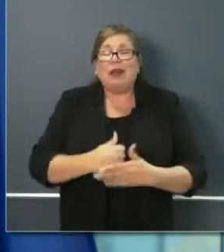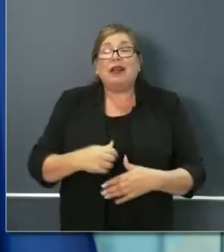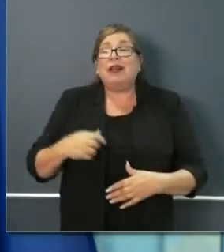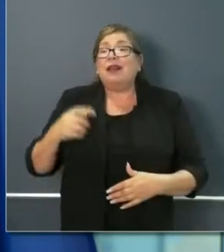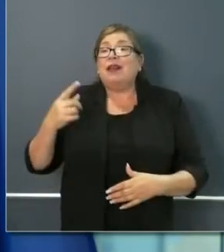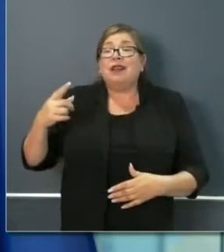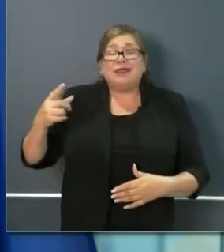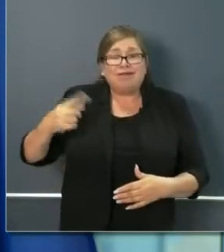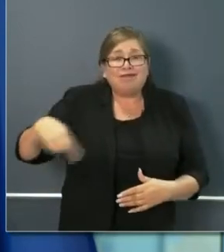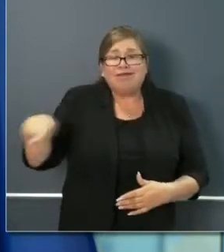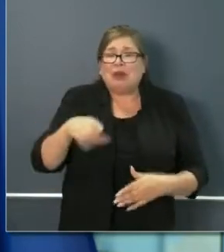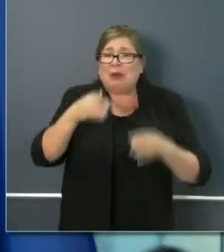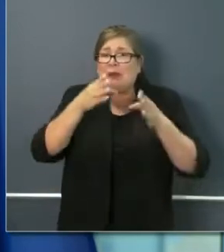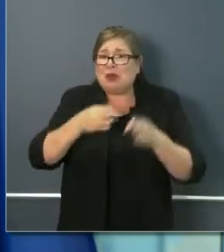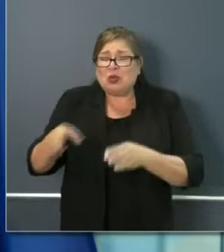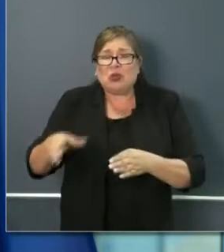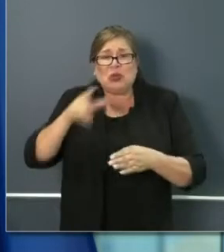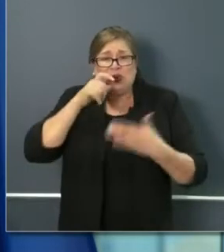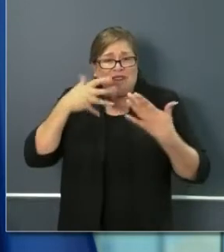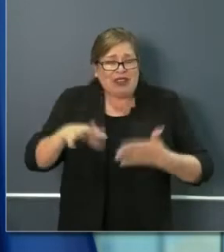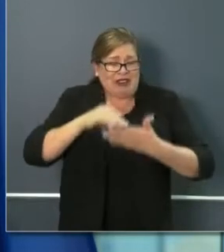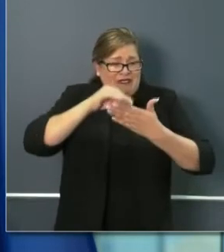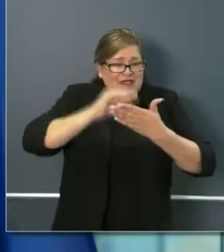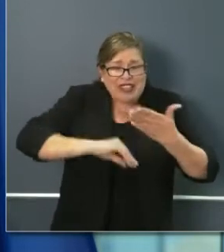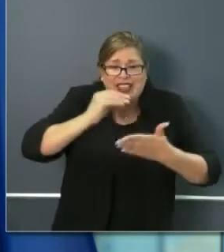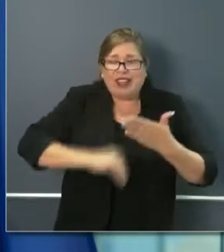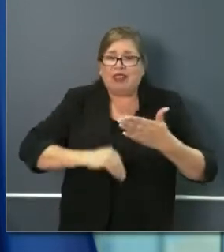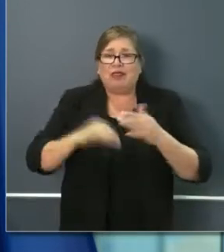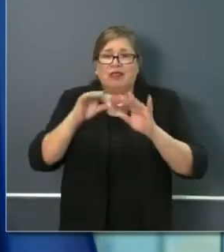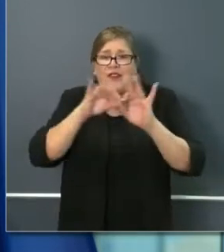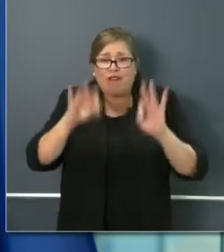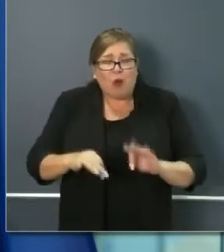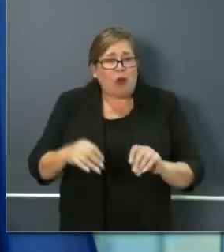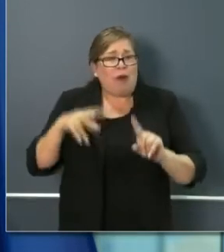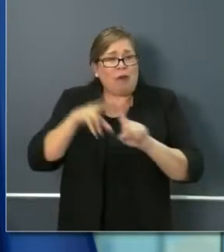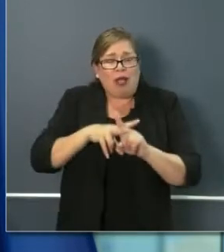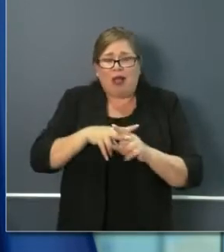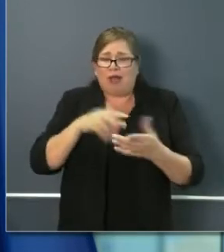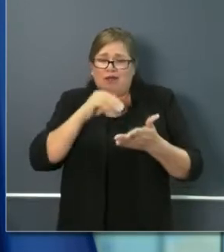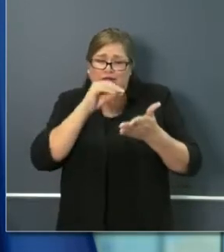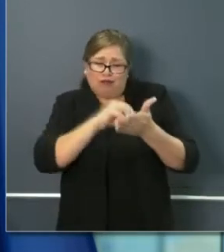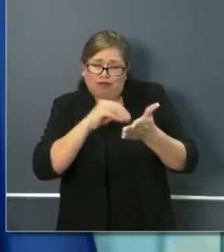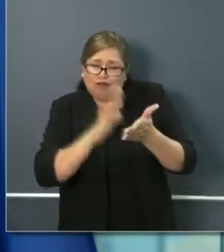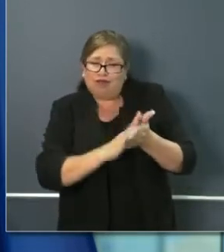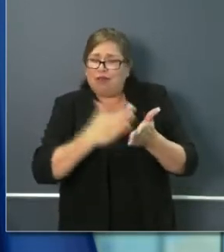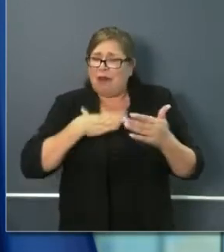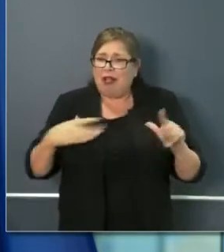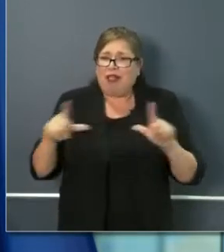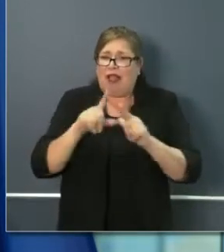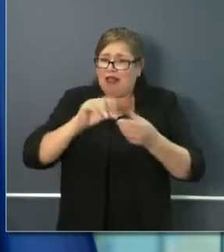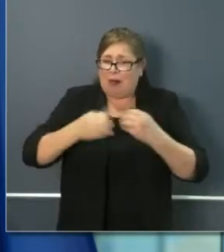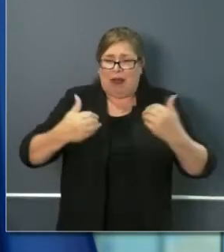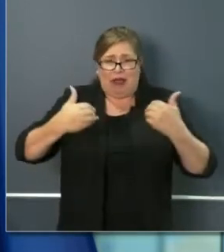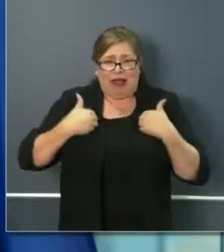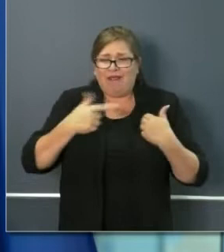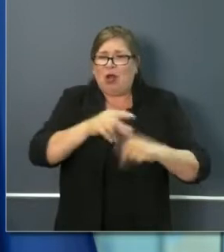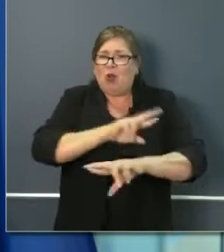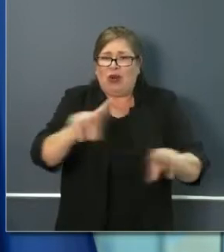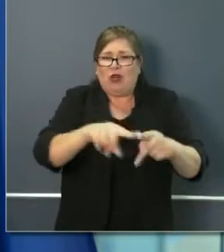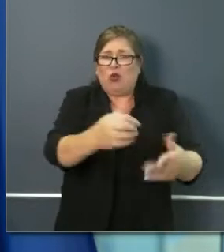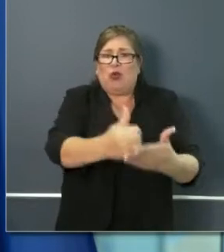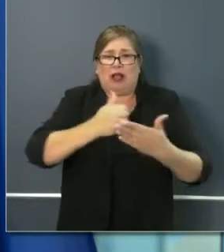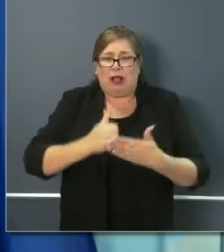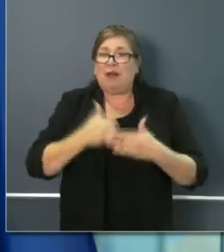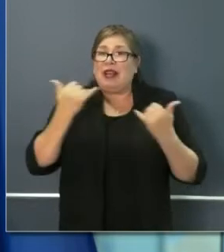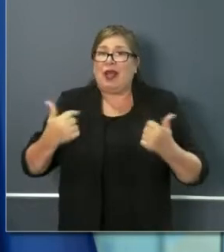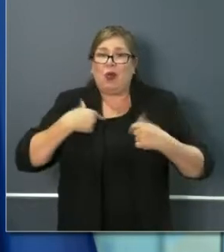and looking at it. These are people filled out forms with their specific license number, and they're ready to contribute. And we're triaging every